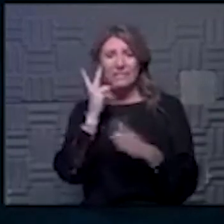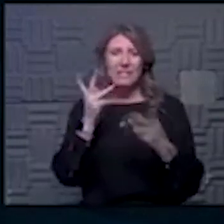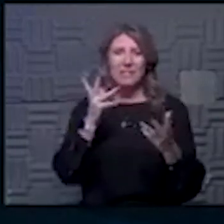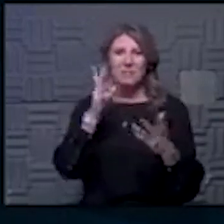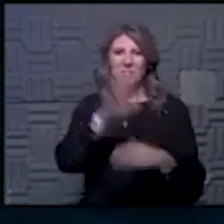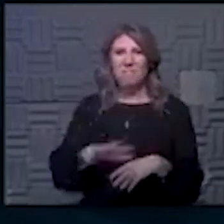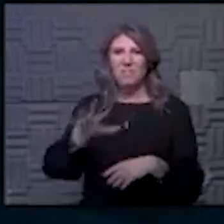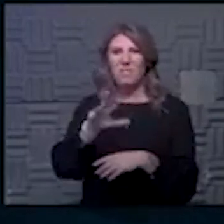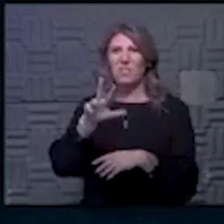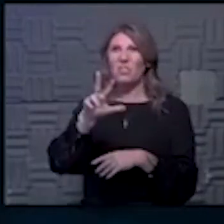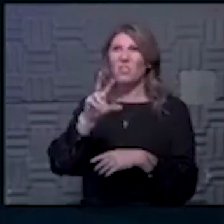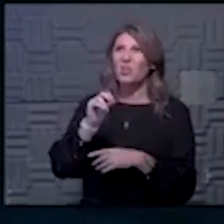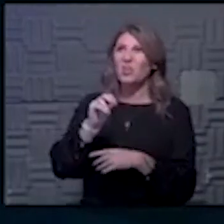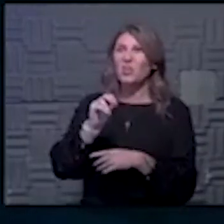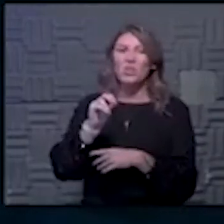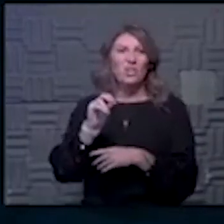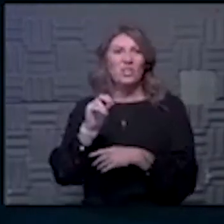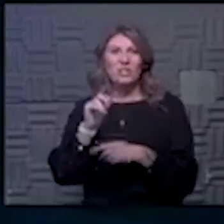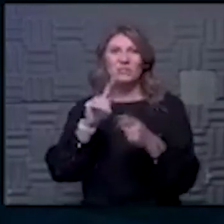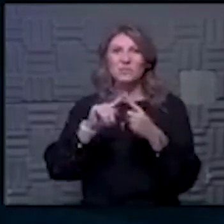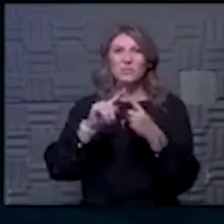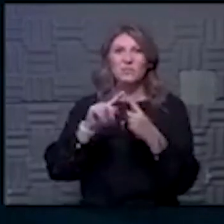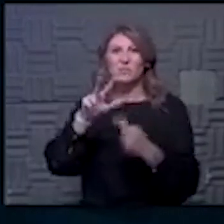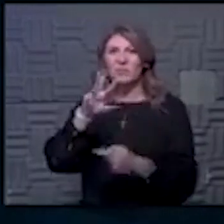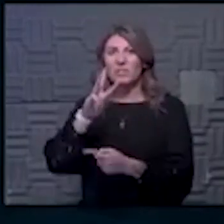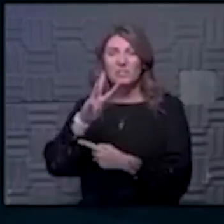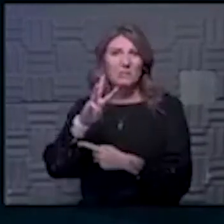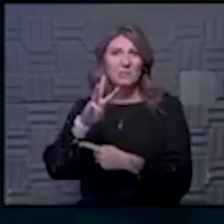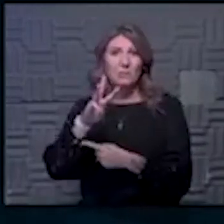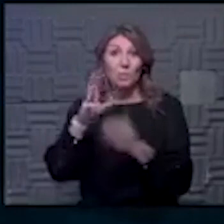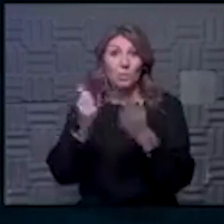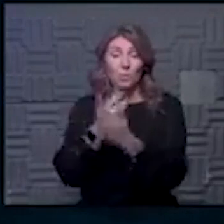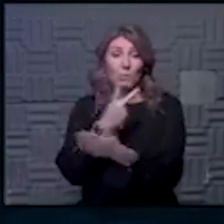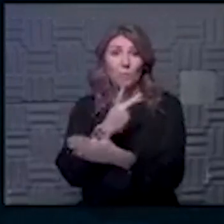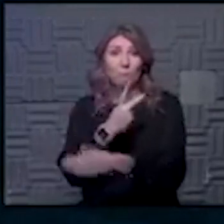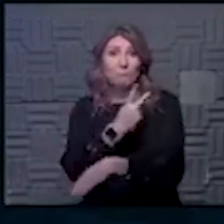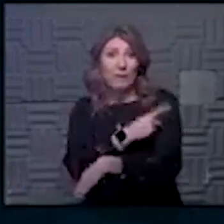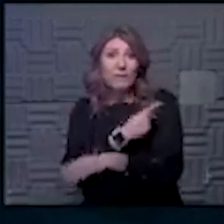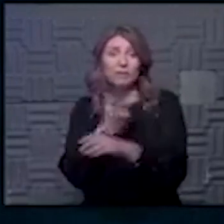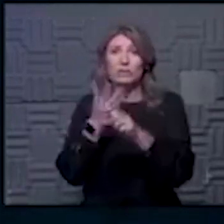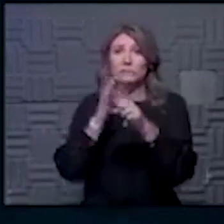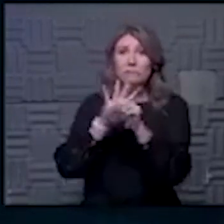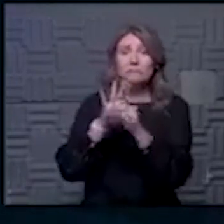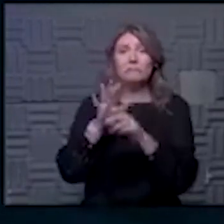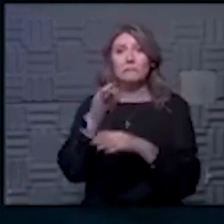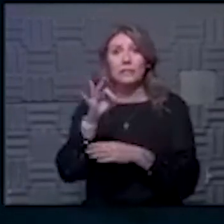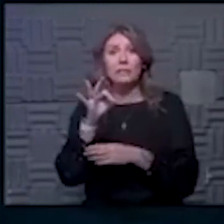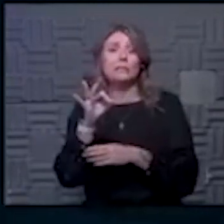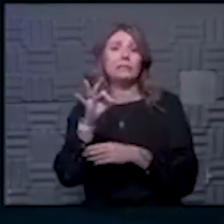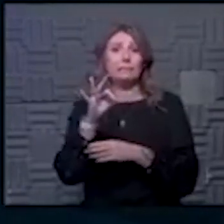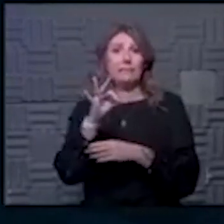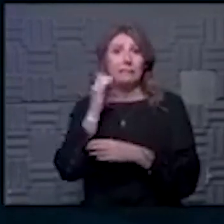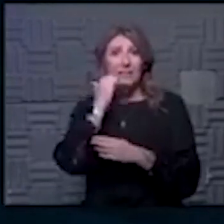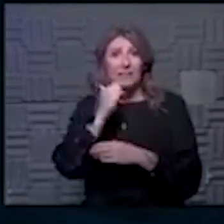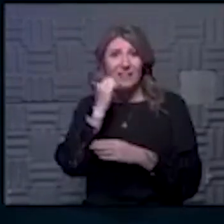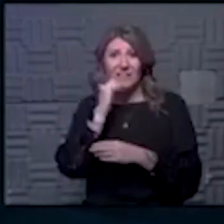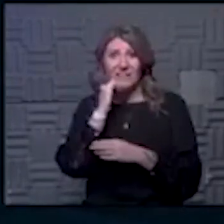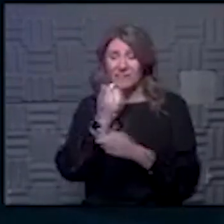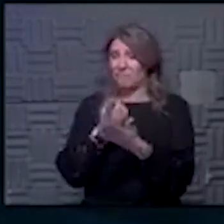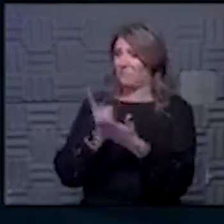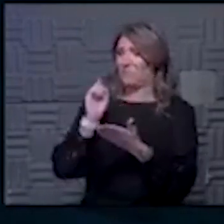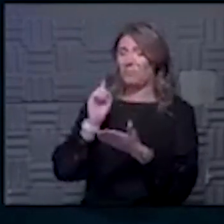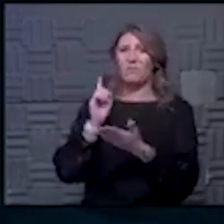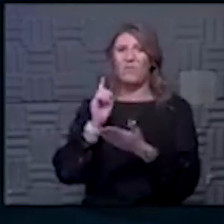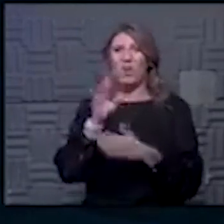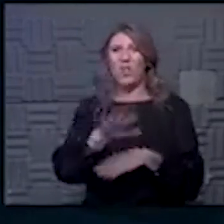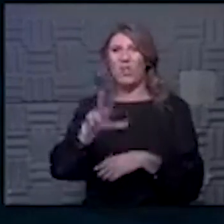around 35, 36 new cases a day in their jurisdiction in the past week or so. The week before it was around 30, and